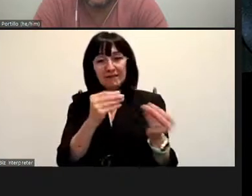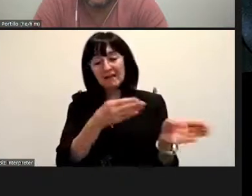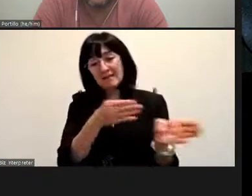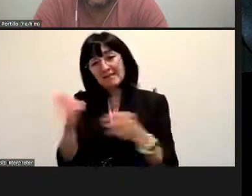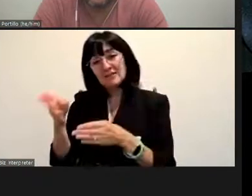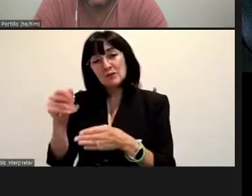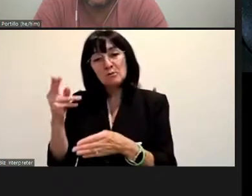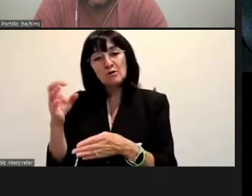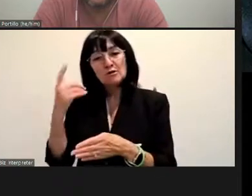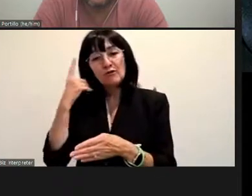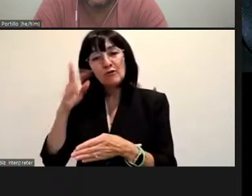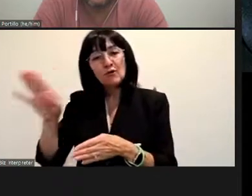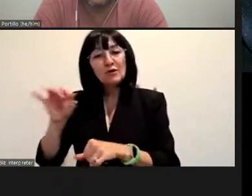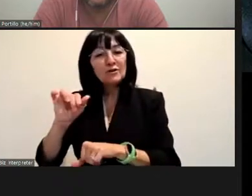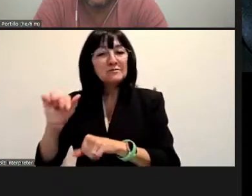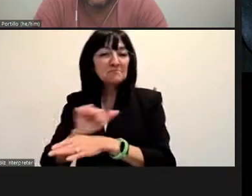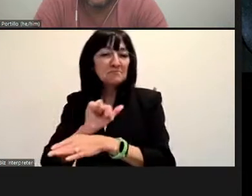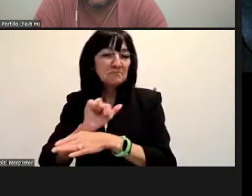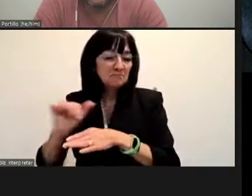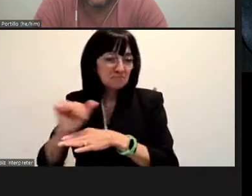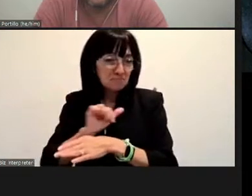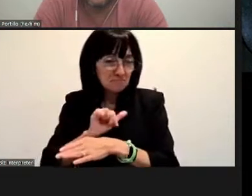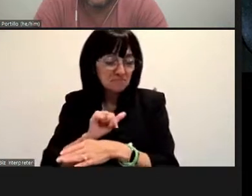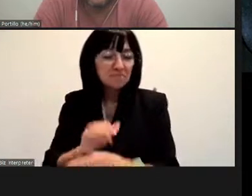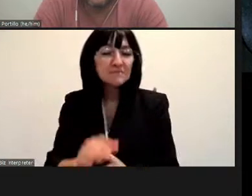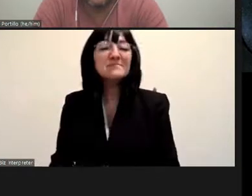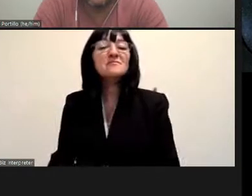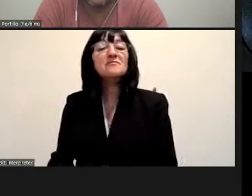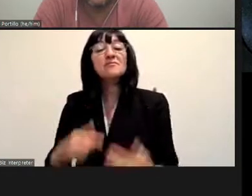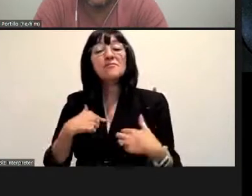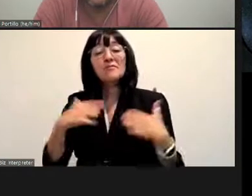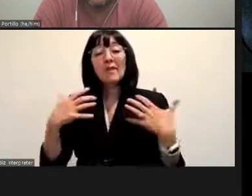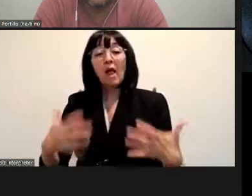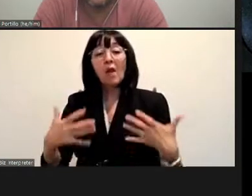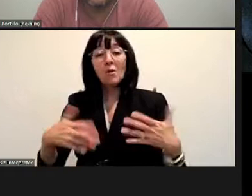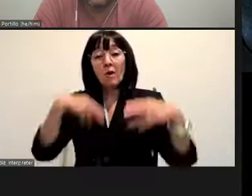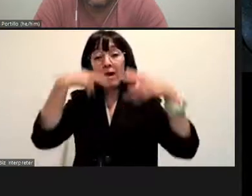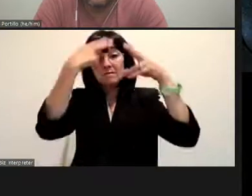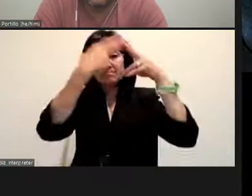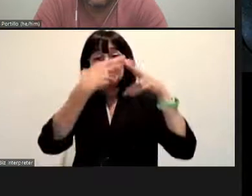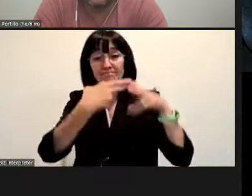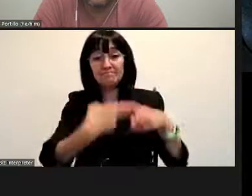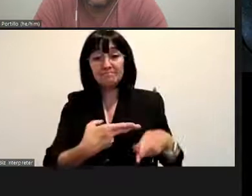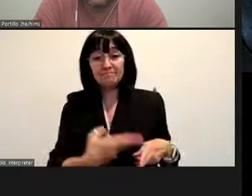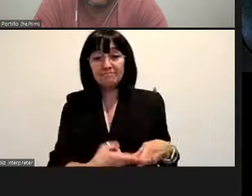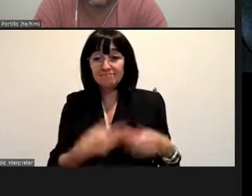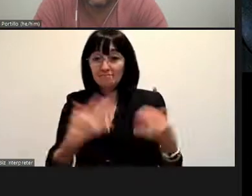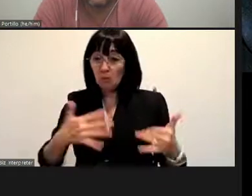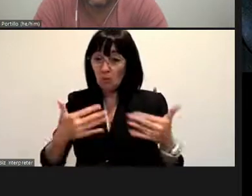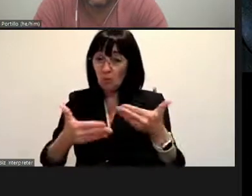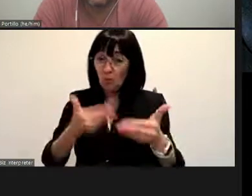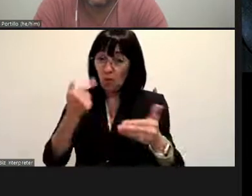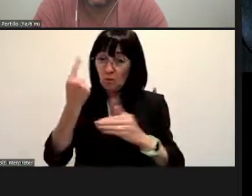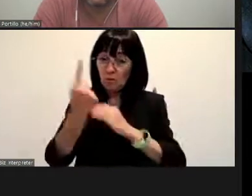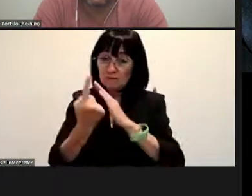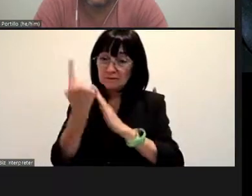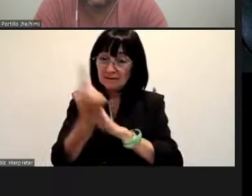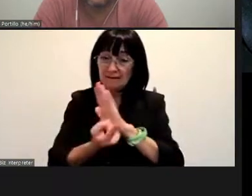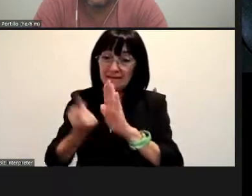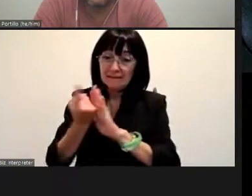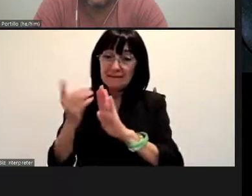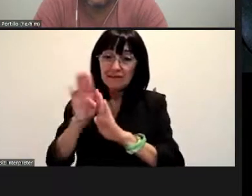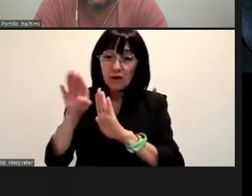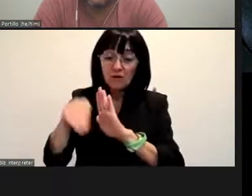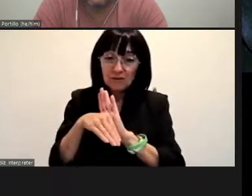to name everything that we've done in this very short period of time. It's been almost an hour and a half, and we started out with a